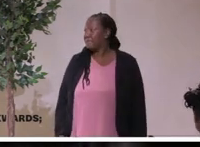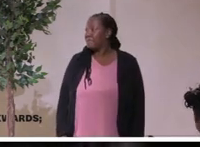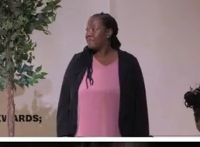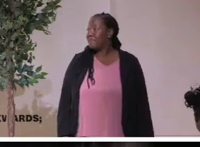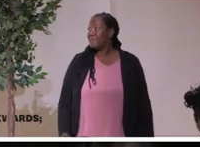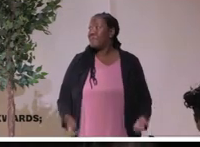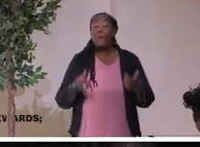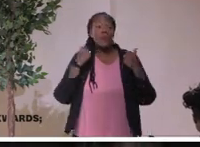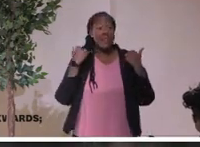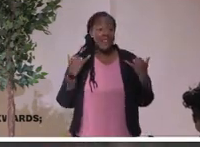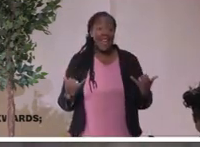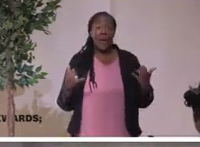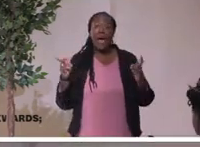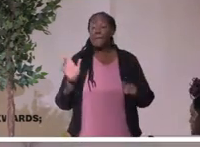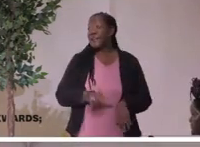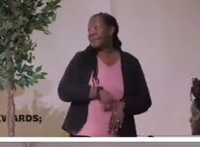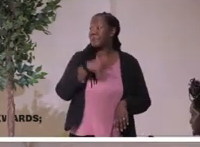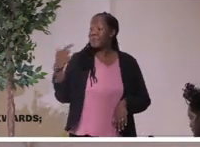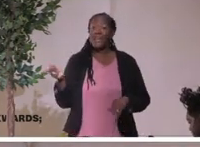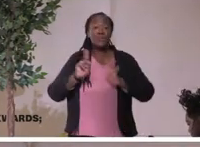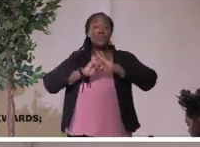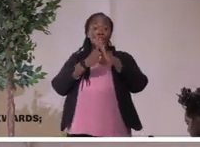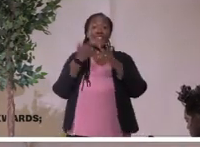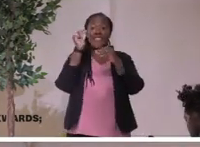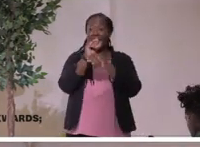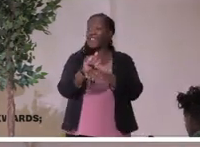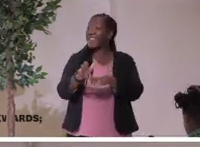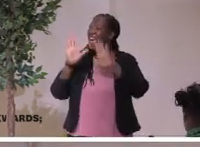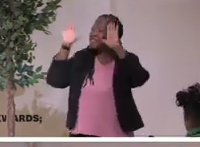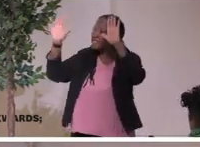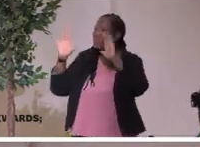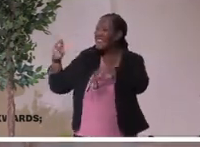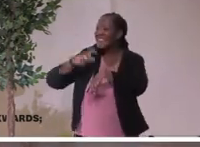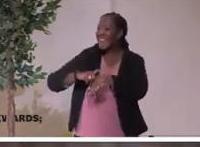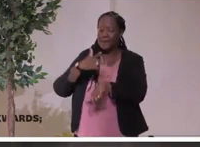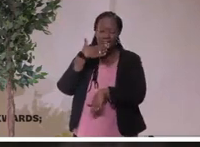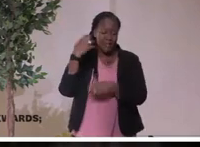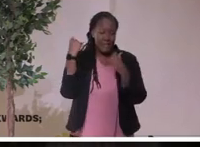And I'd like to throw it over to them to kickstart the evening. Thanks so much and have a great time.